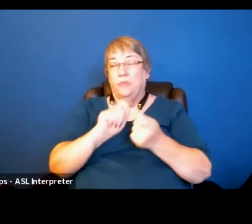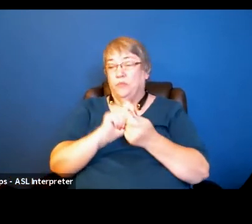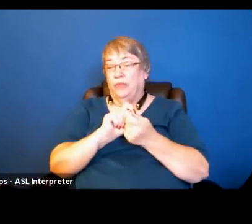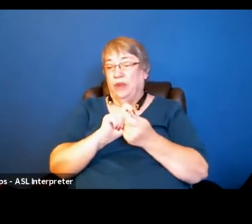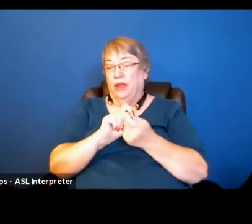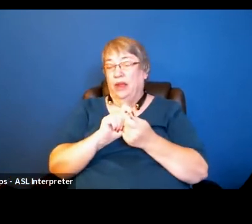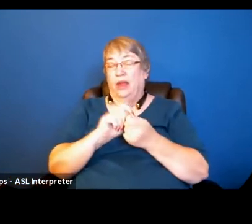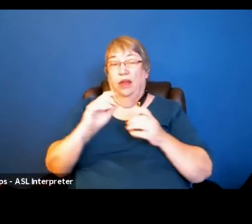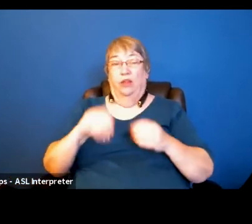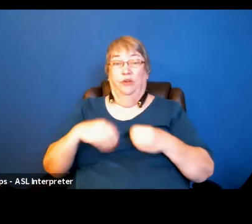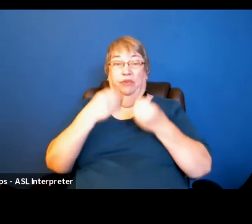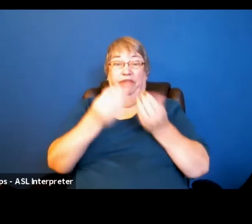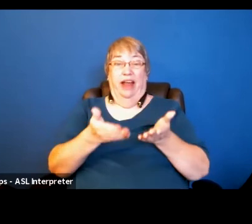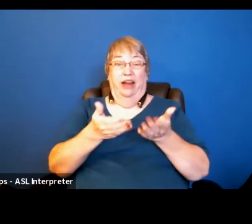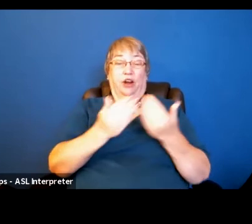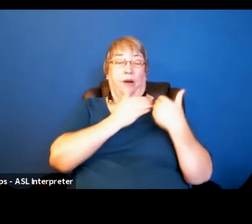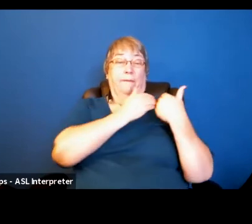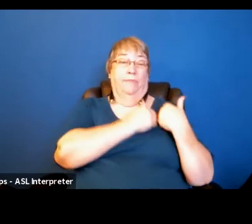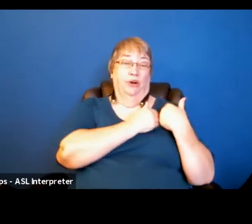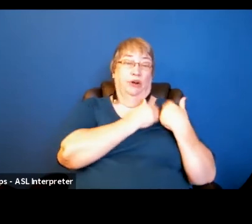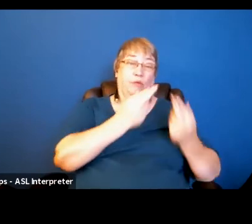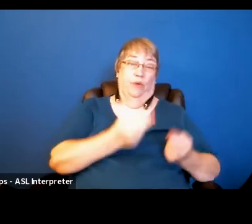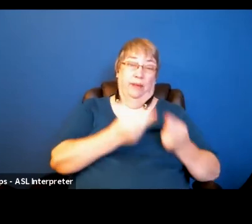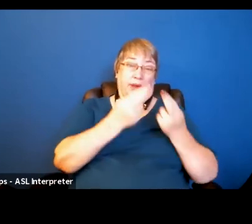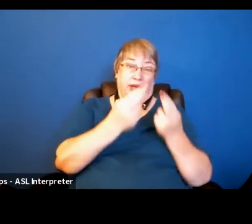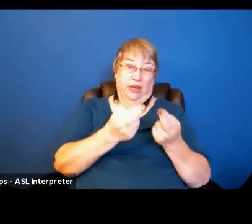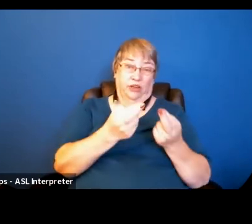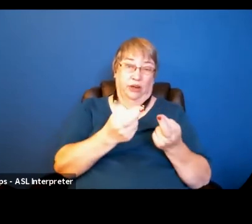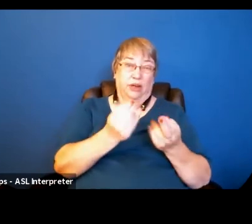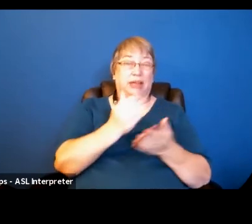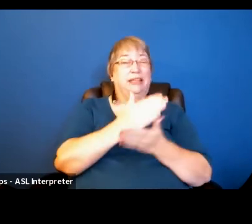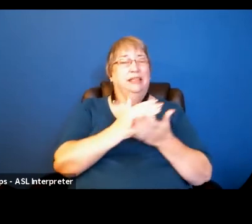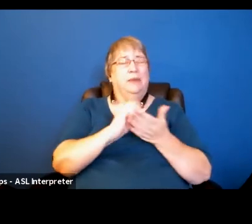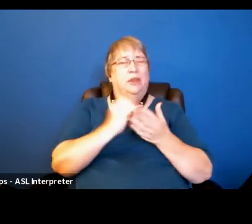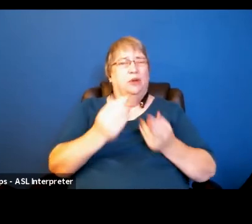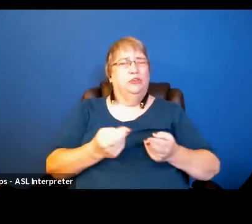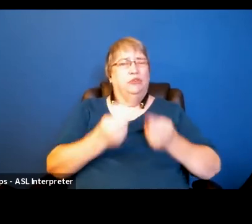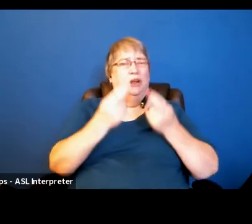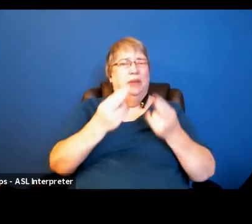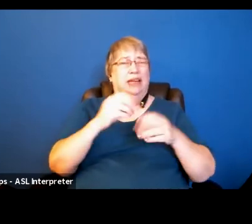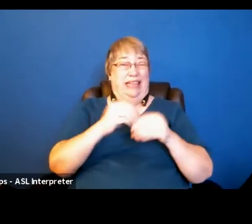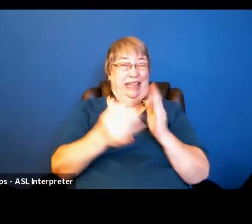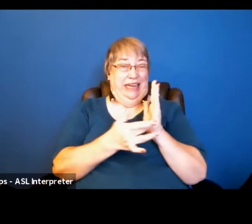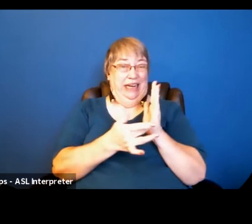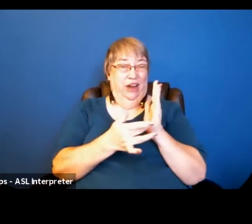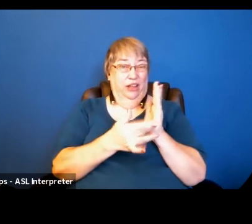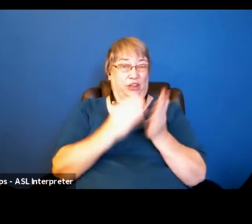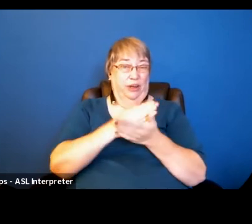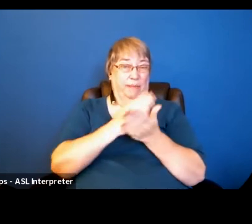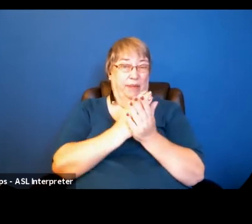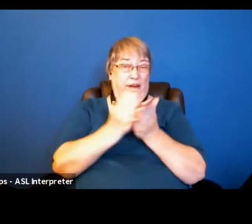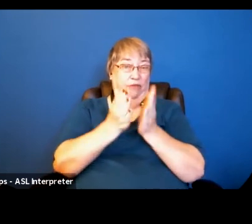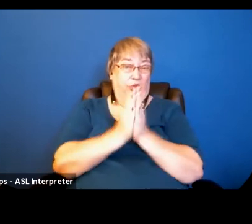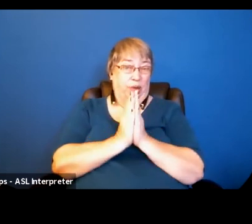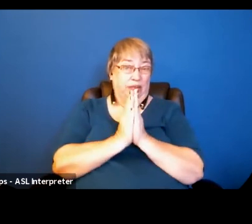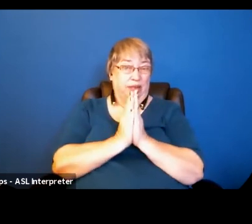burden recommendation, a few things there. Some of the recommendations in the behavioral health technology budget request are